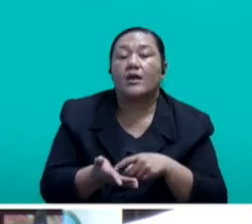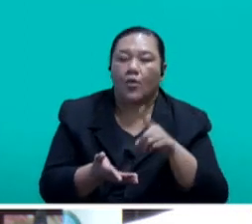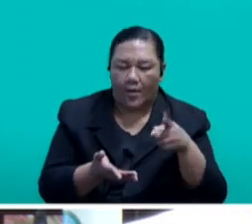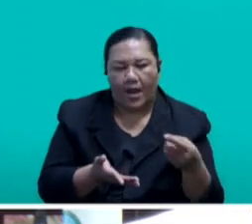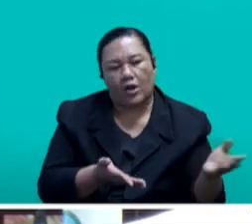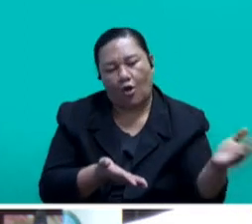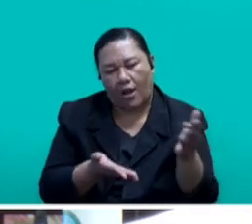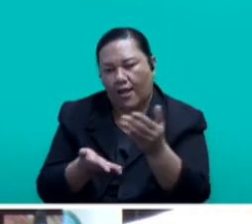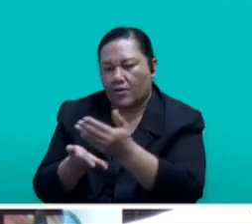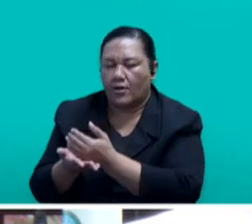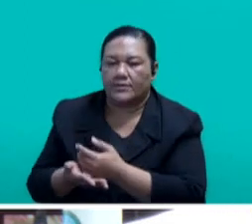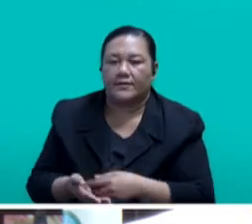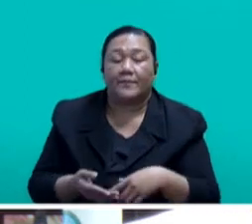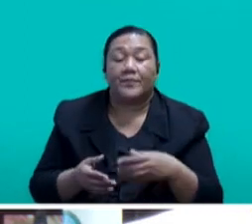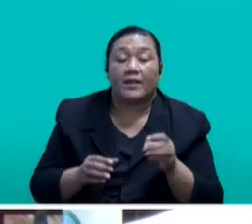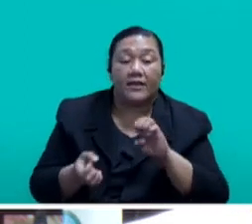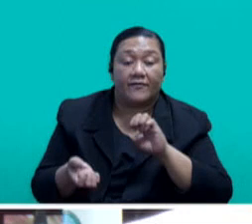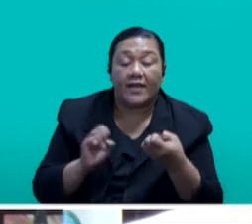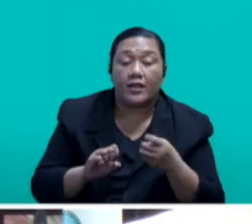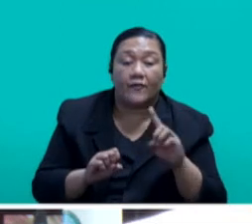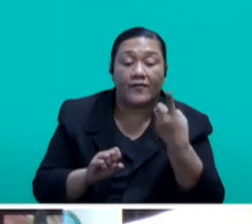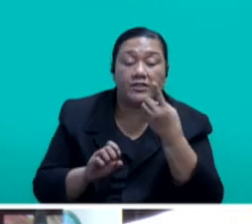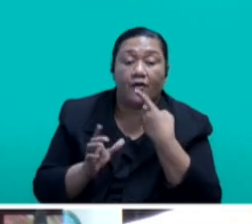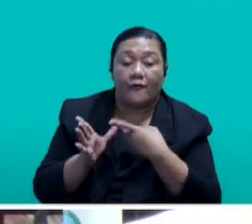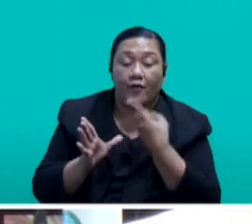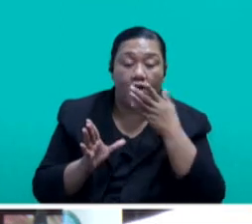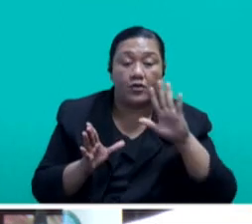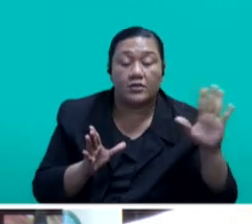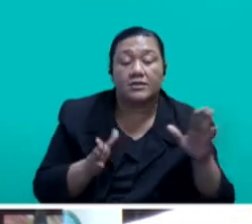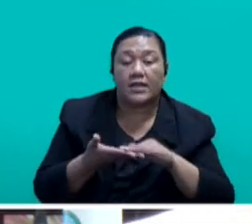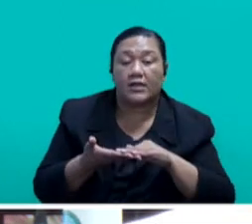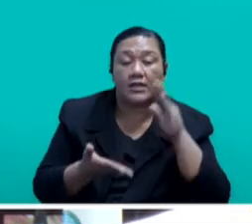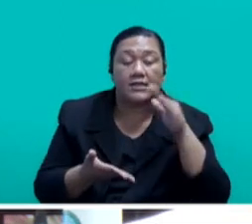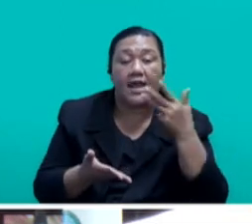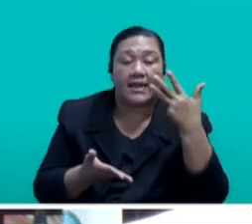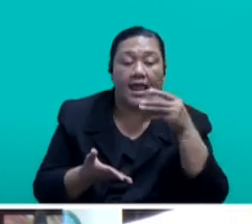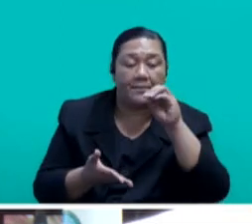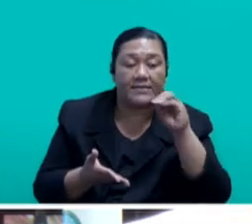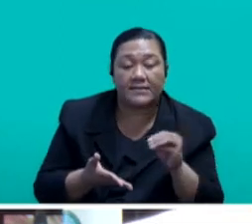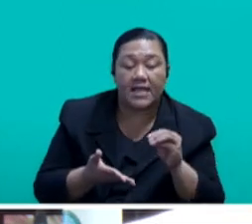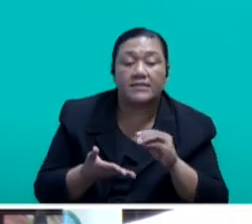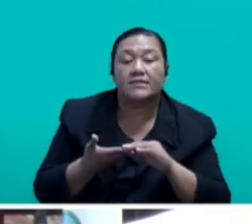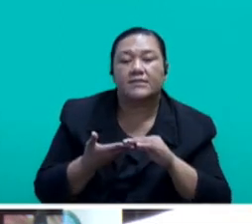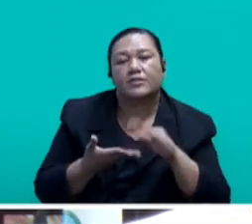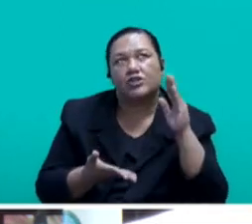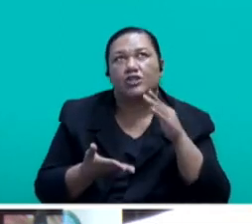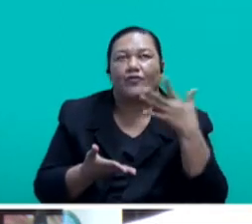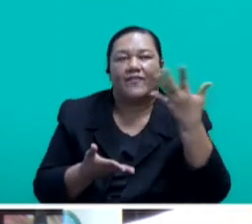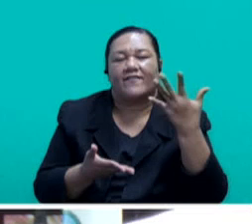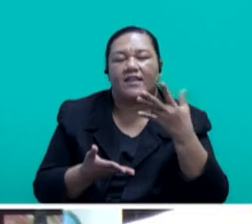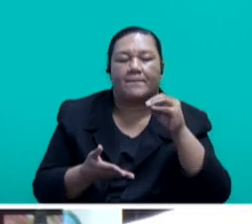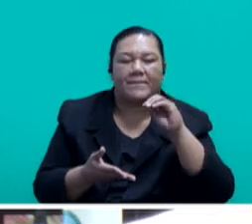Effective from the 1st of August 2023, VAT will increase from 9% to 15%, and so we take